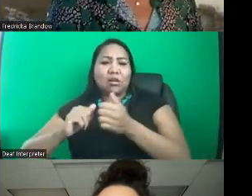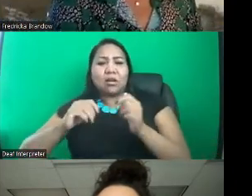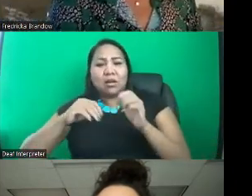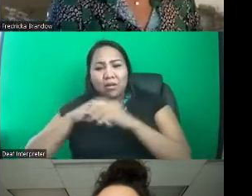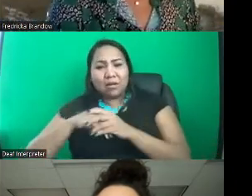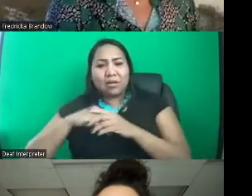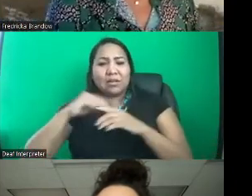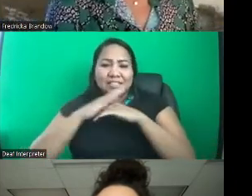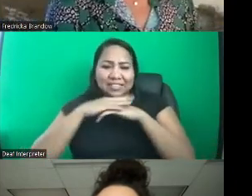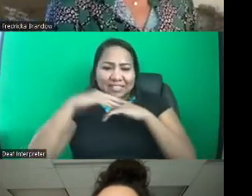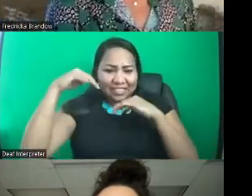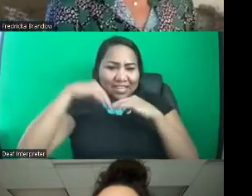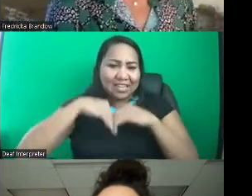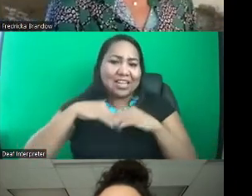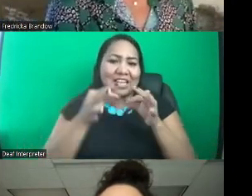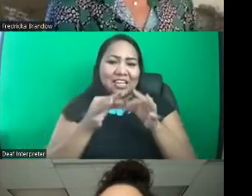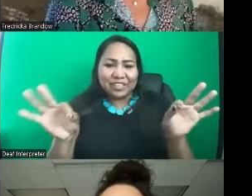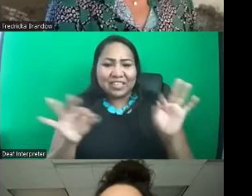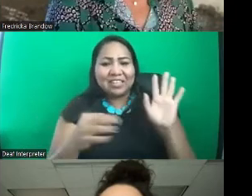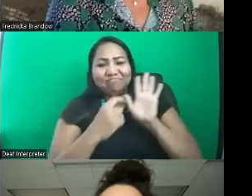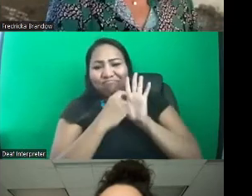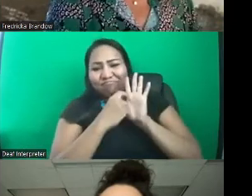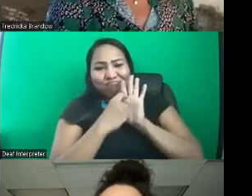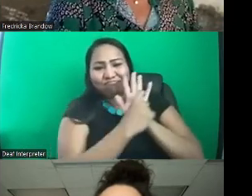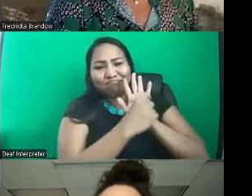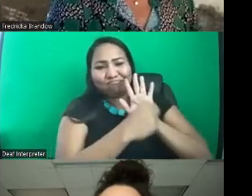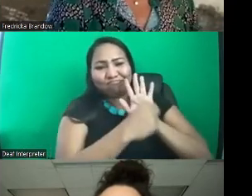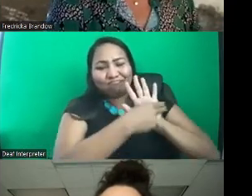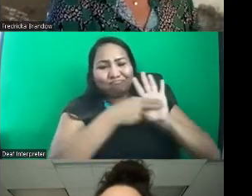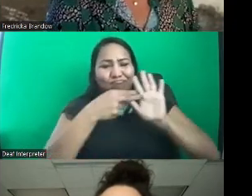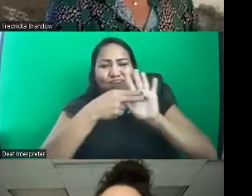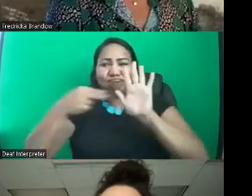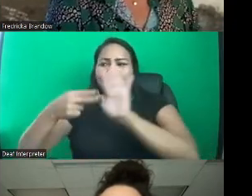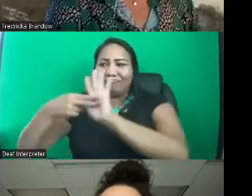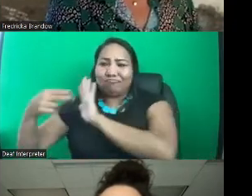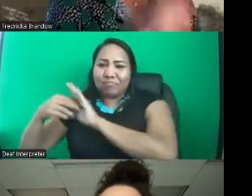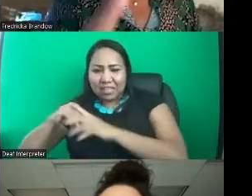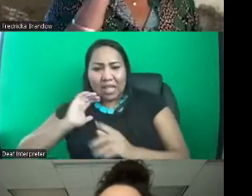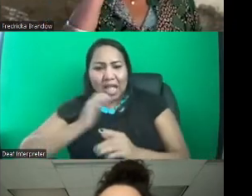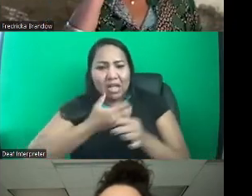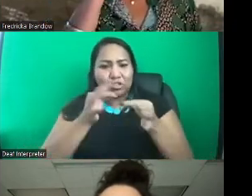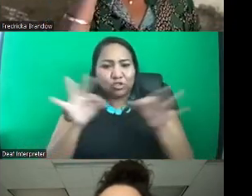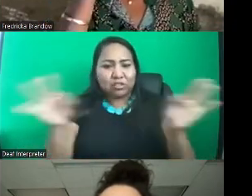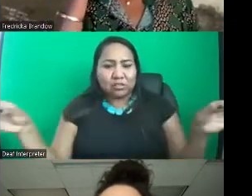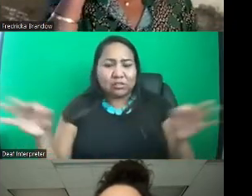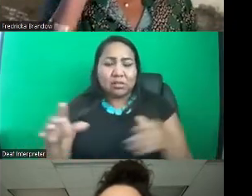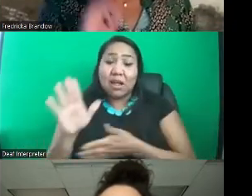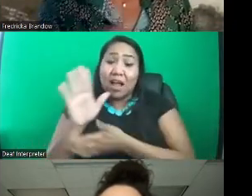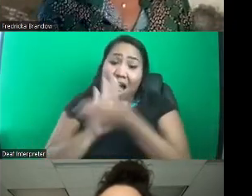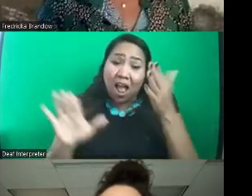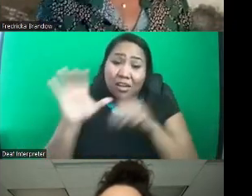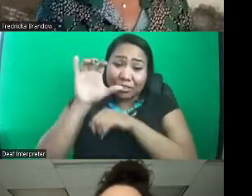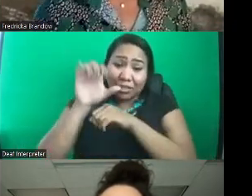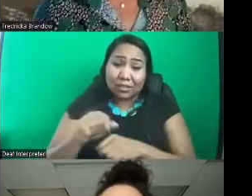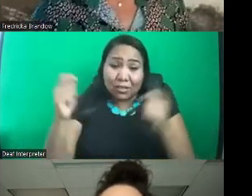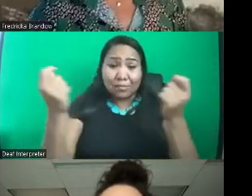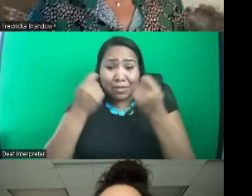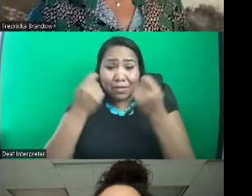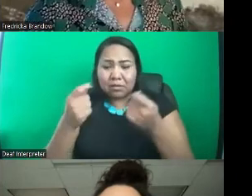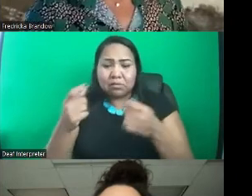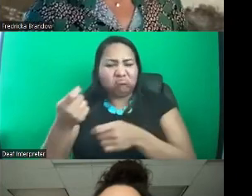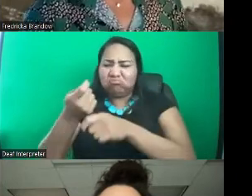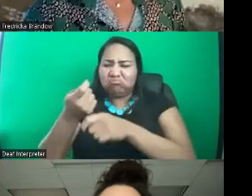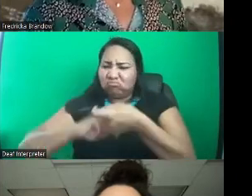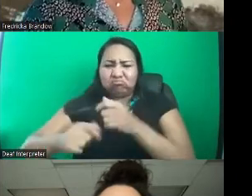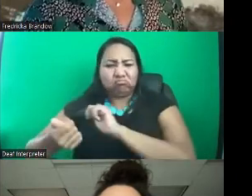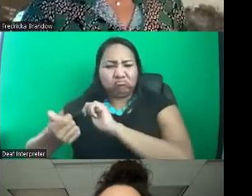what Beverly talked about, honoring ceremonies of the local communities. So engaging in those kind of